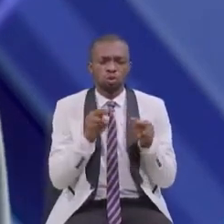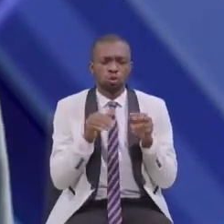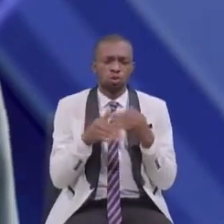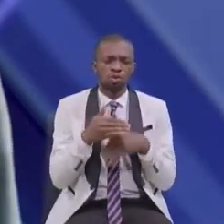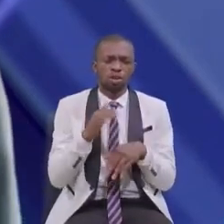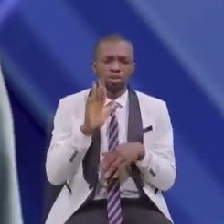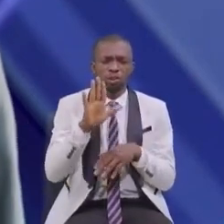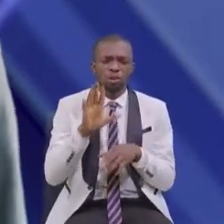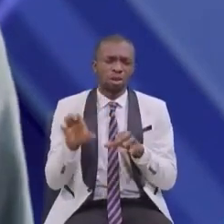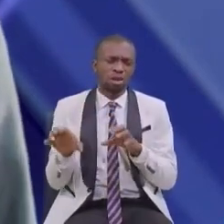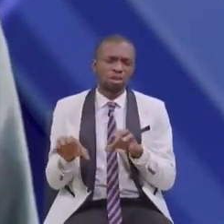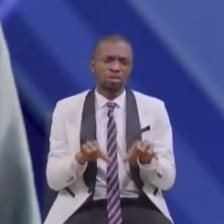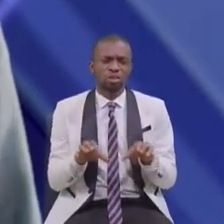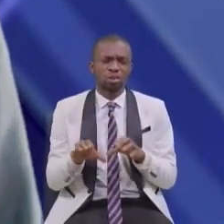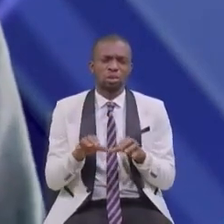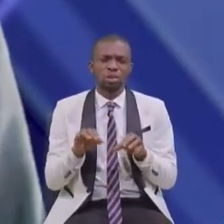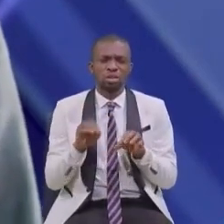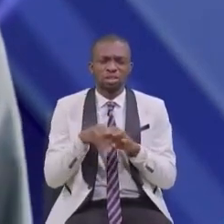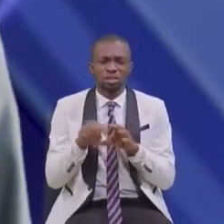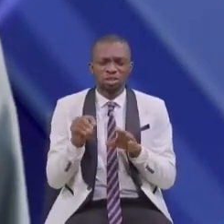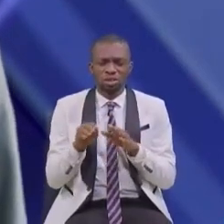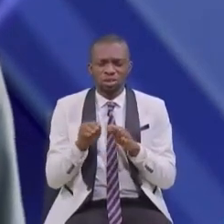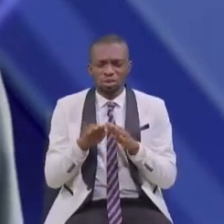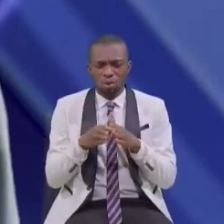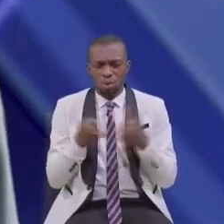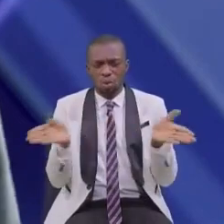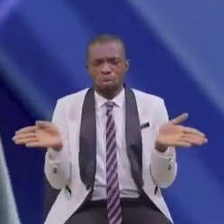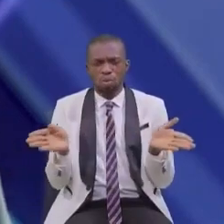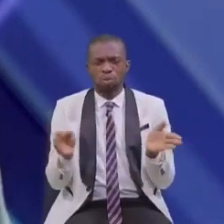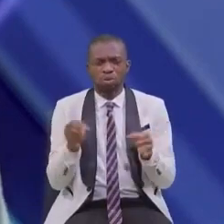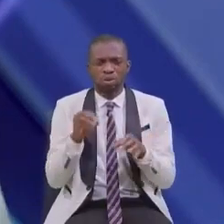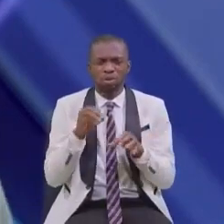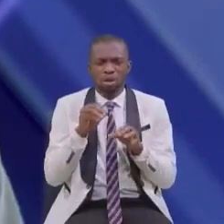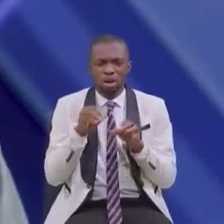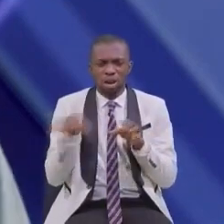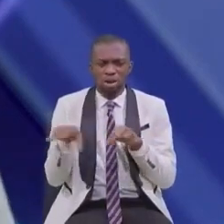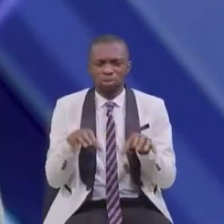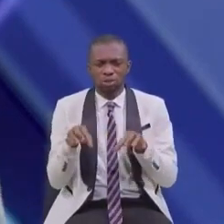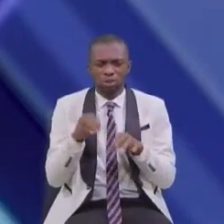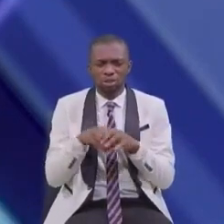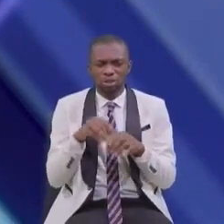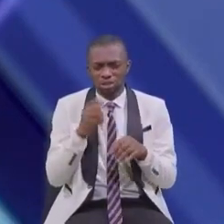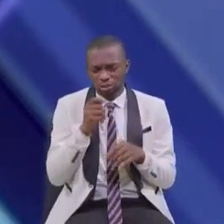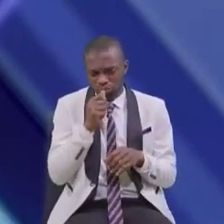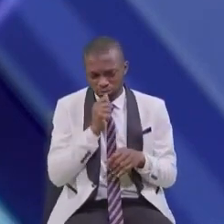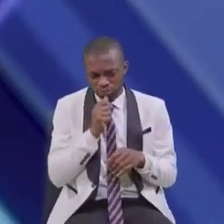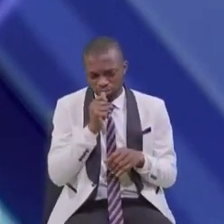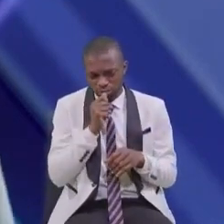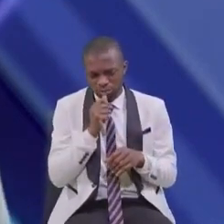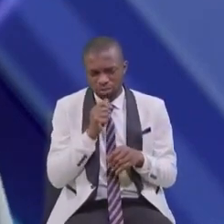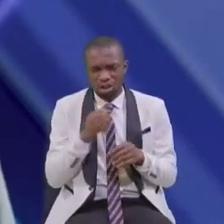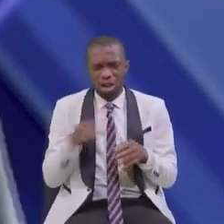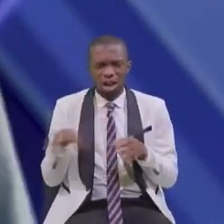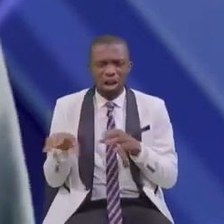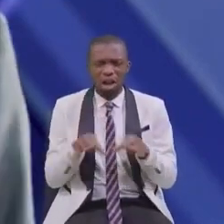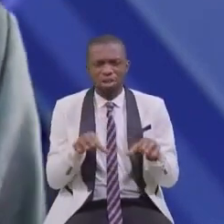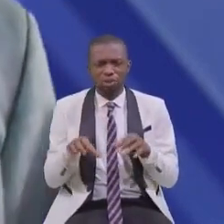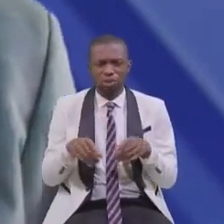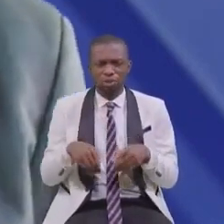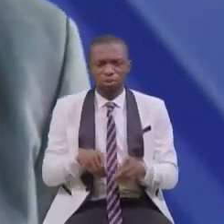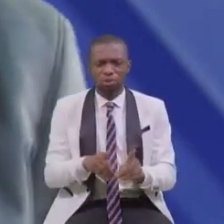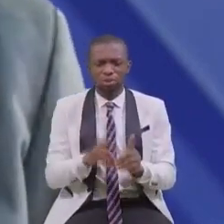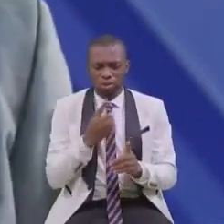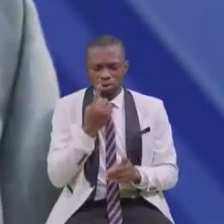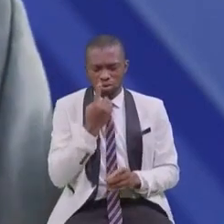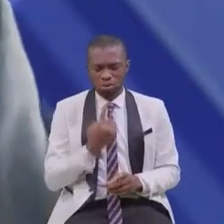in the open, actions in the secret, actions while alone, actions while